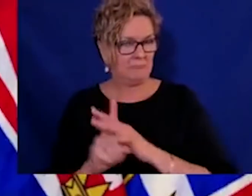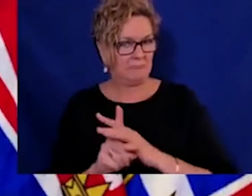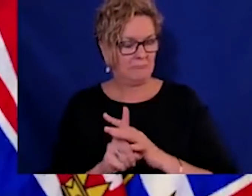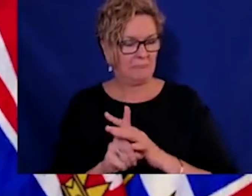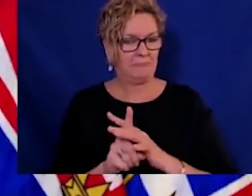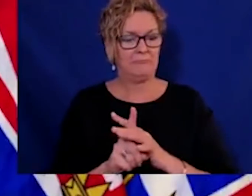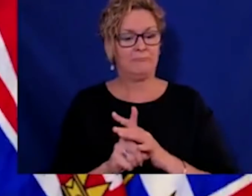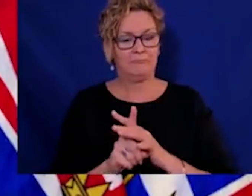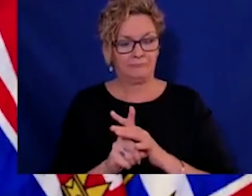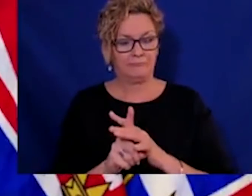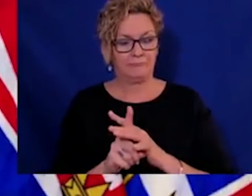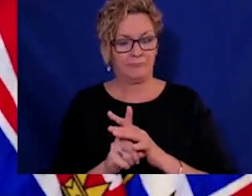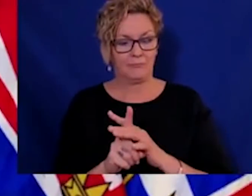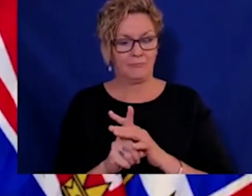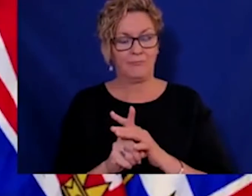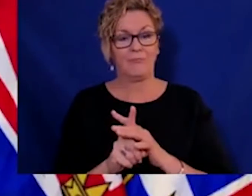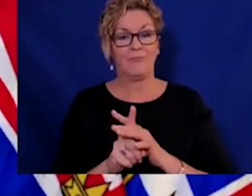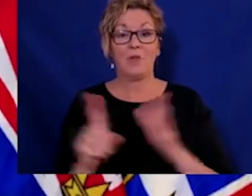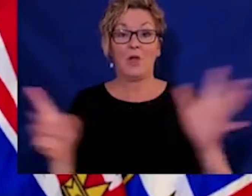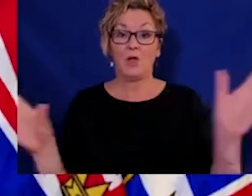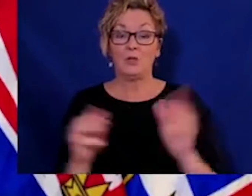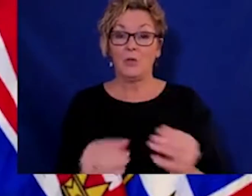That leaves us with